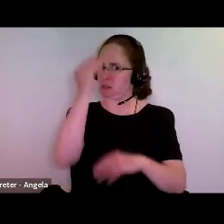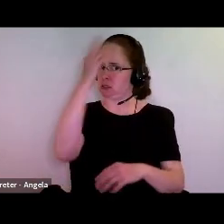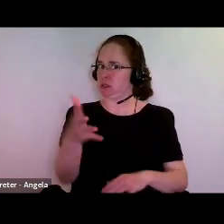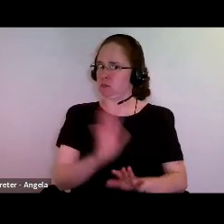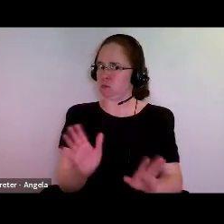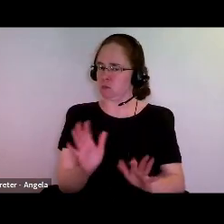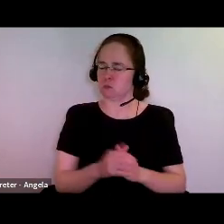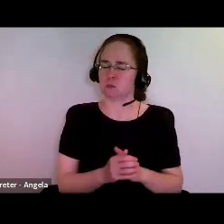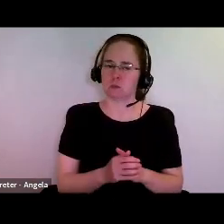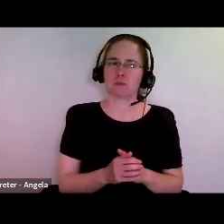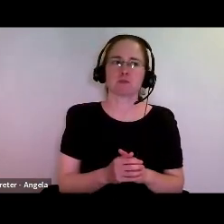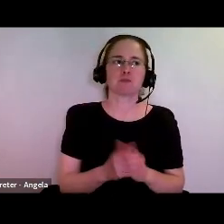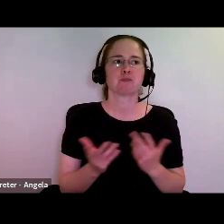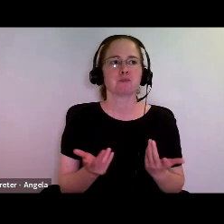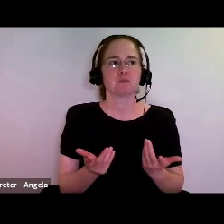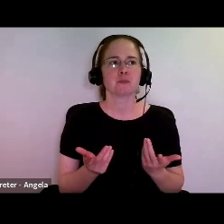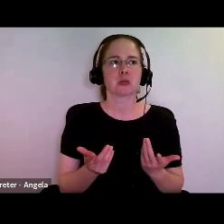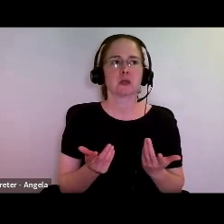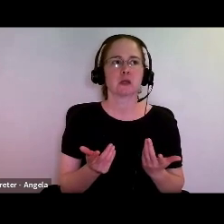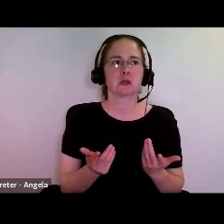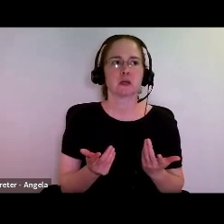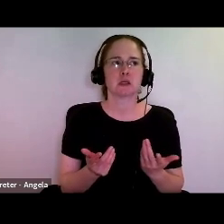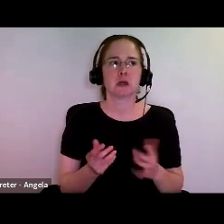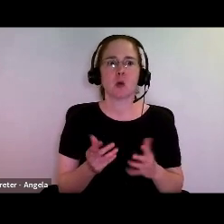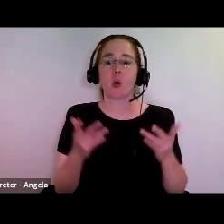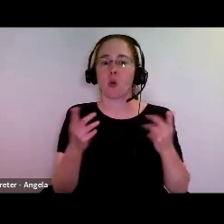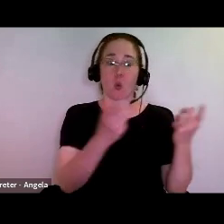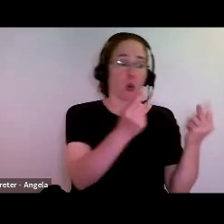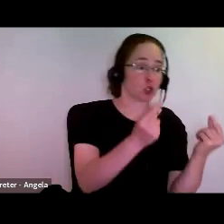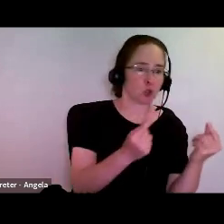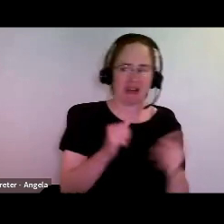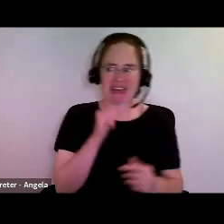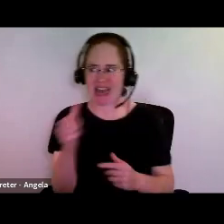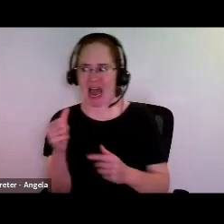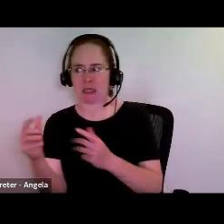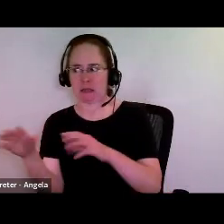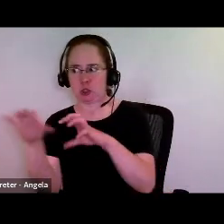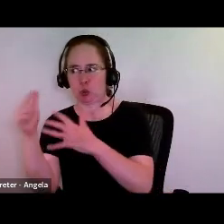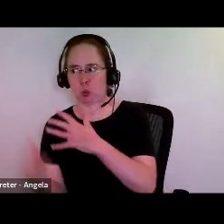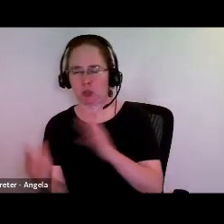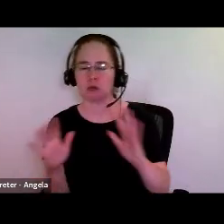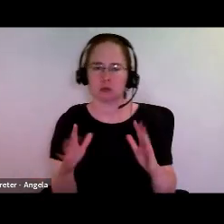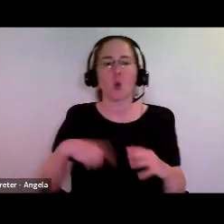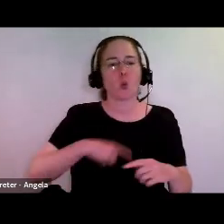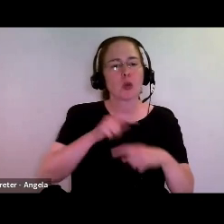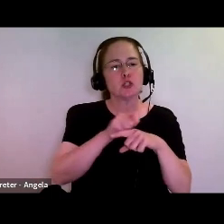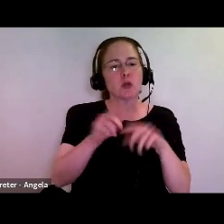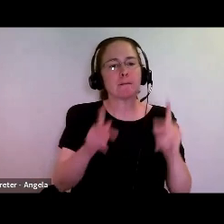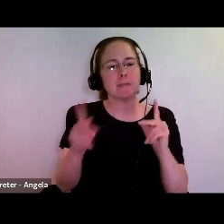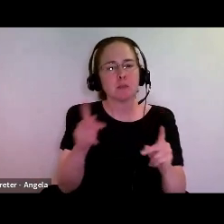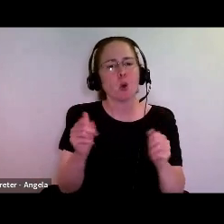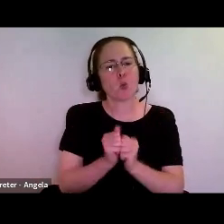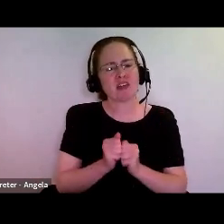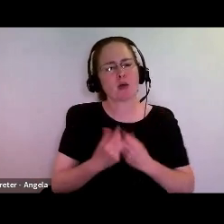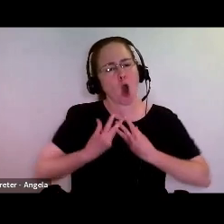to, it's almost about as much about how not to as it is how to do something. but we train people who have the